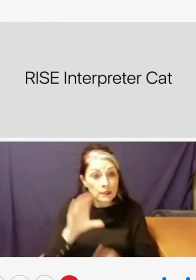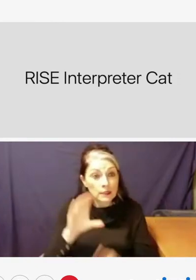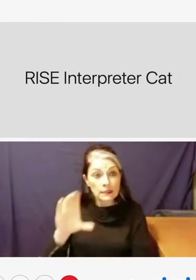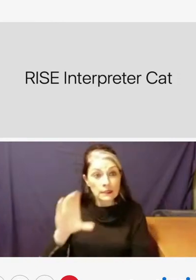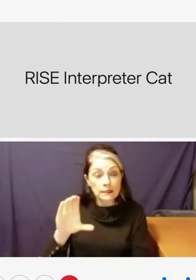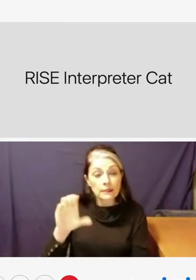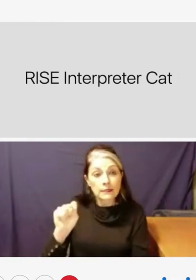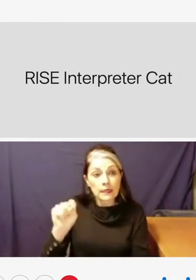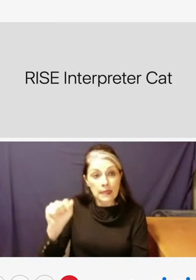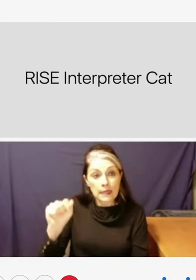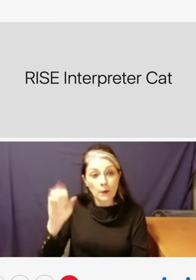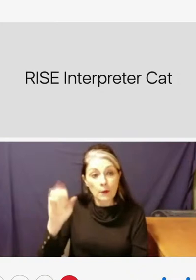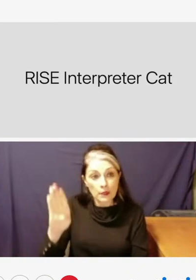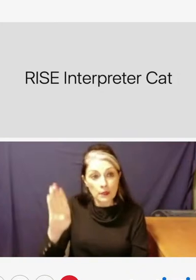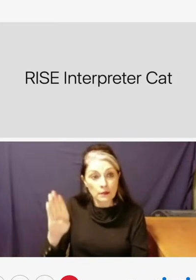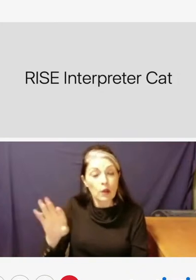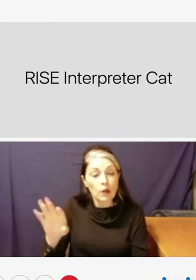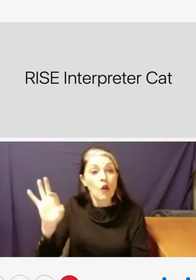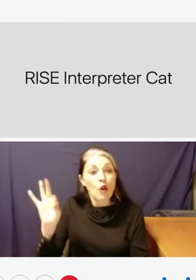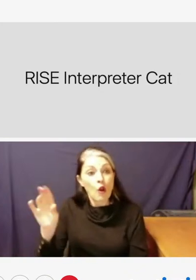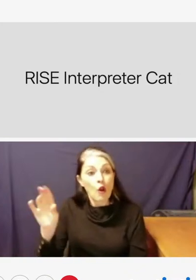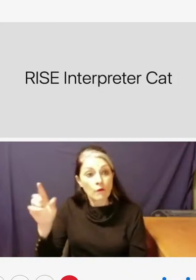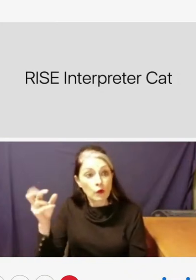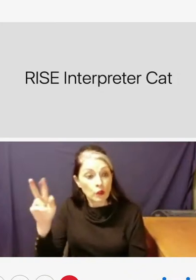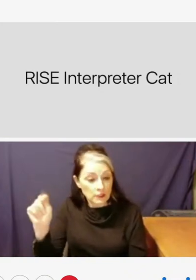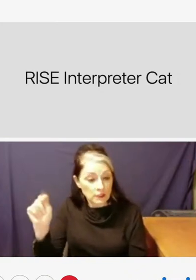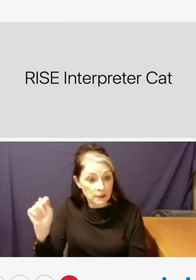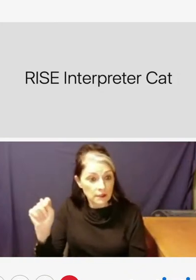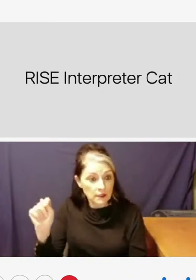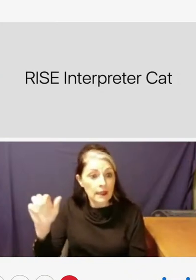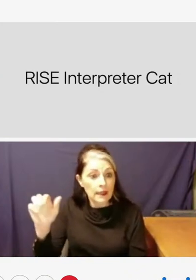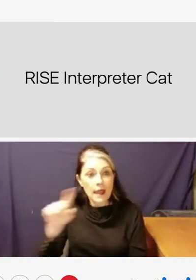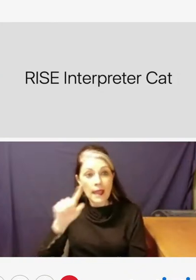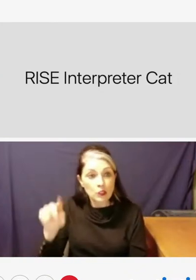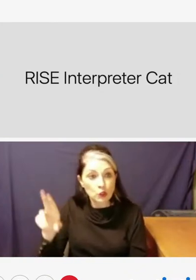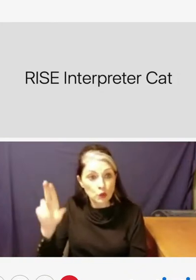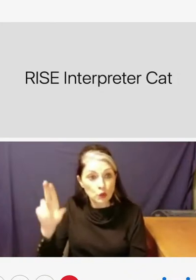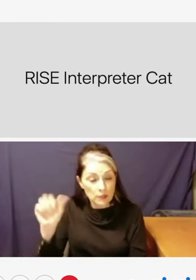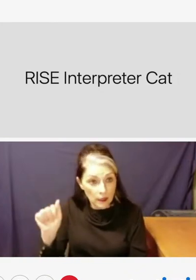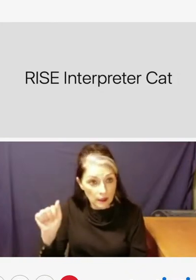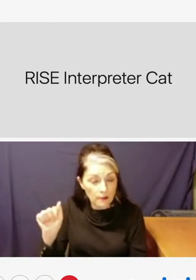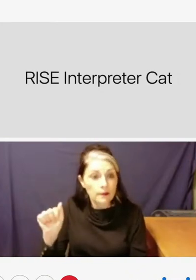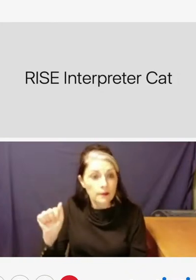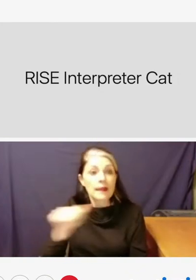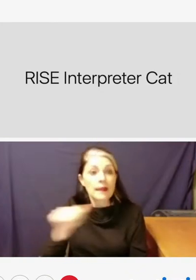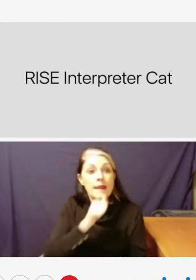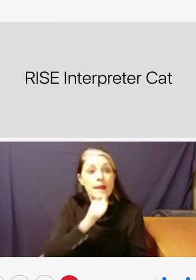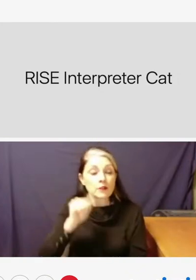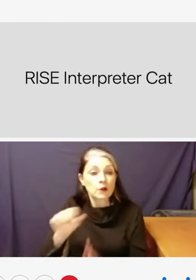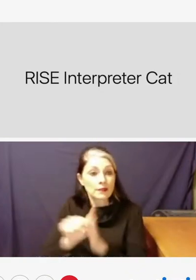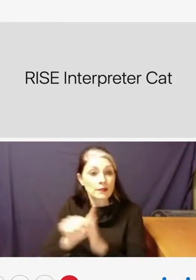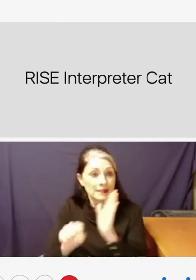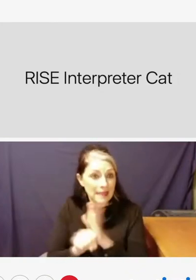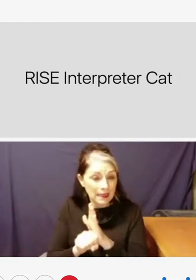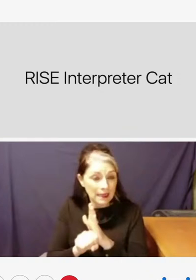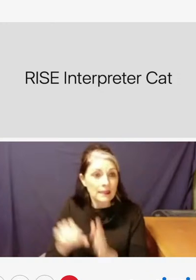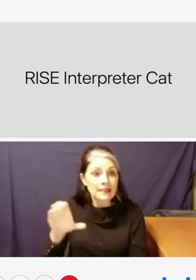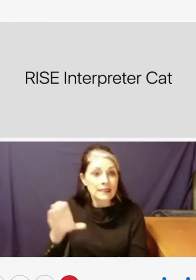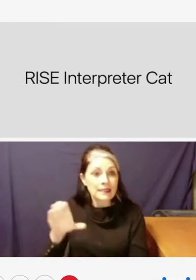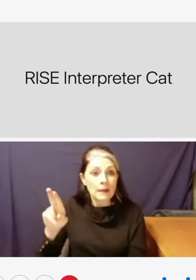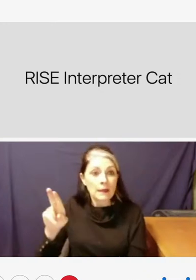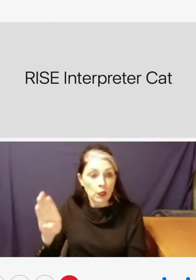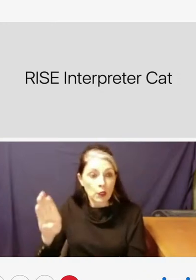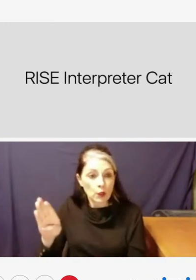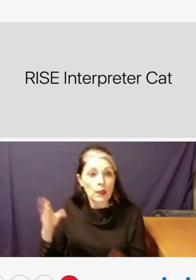furlon asusa Pacific Cal Baptist Arizona State and hopefully after tonight the University of Massachusetts